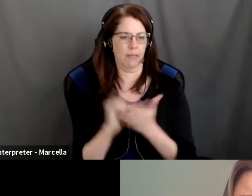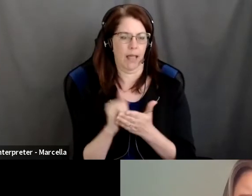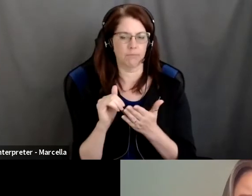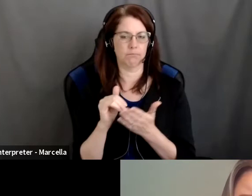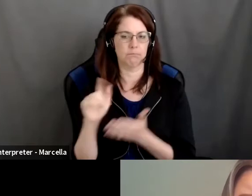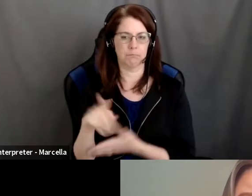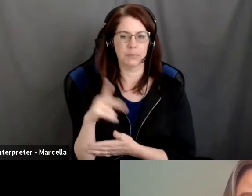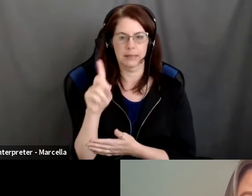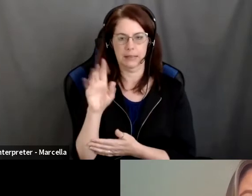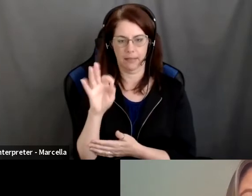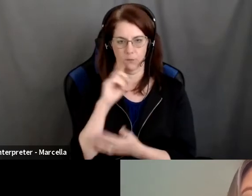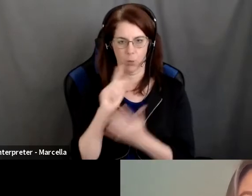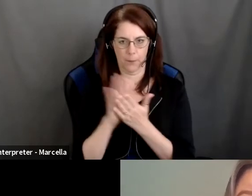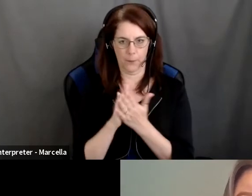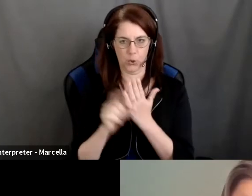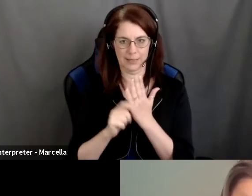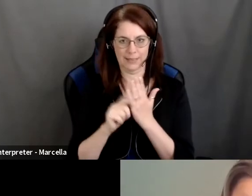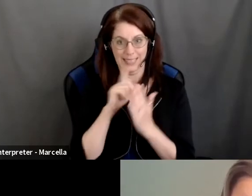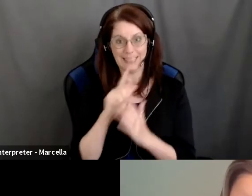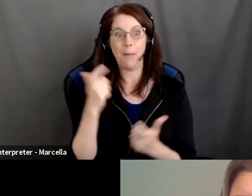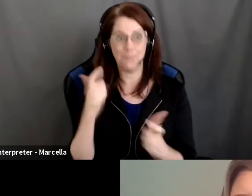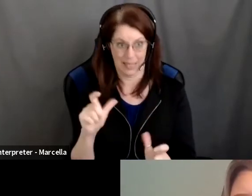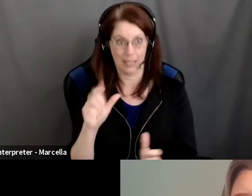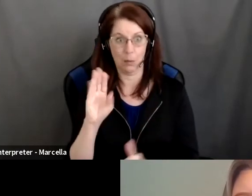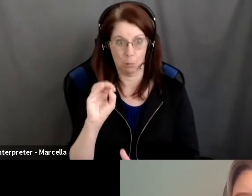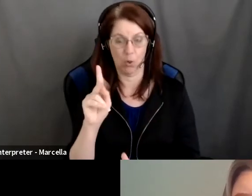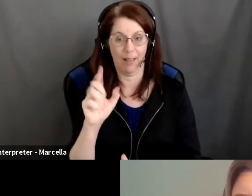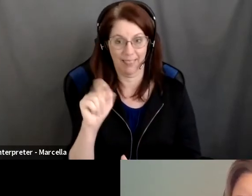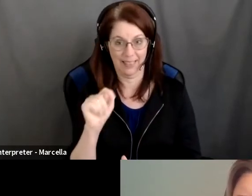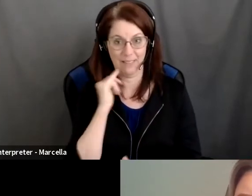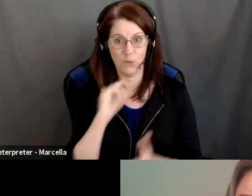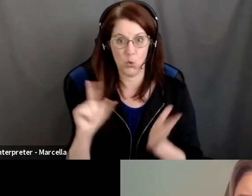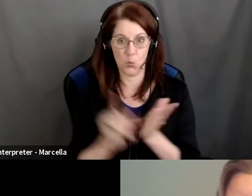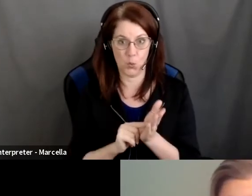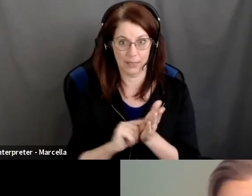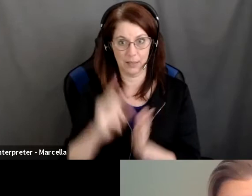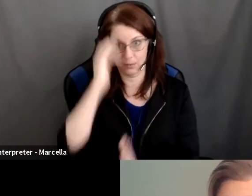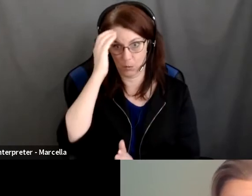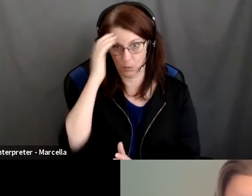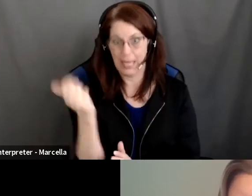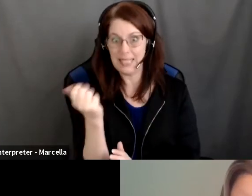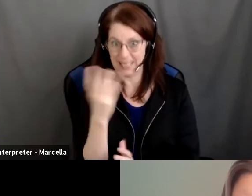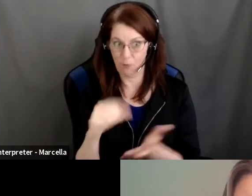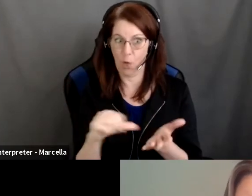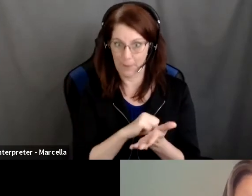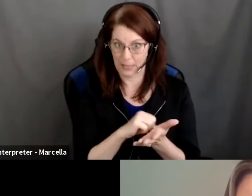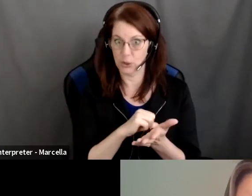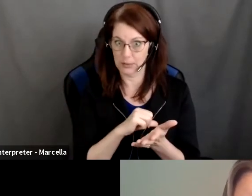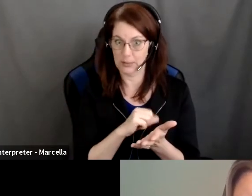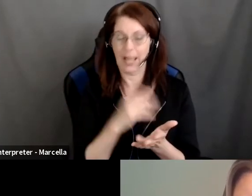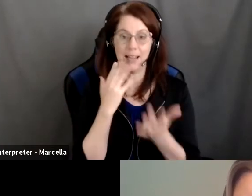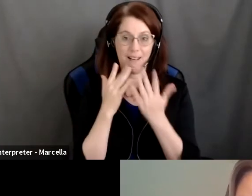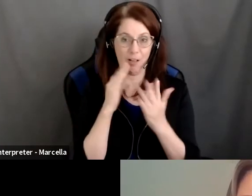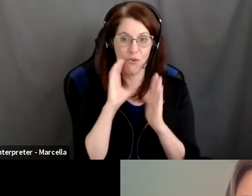booklet. I also want to let you know that it is a big booklet, and if you go to print it out, be aware it's several pages and there are color